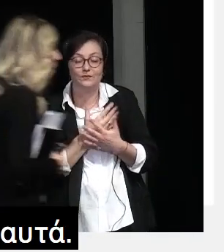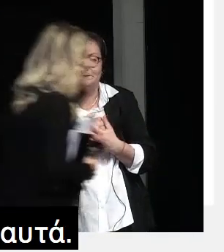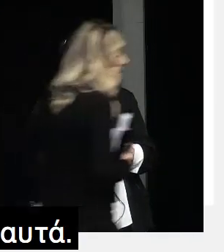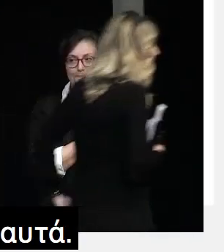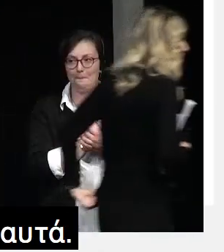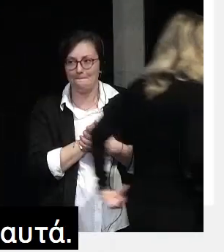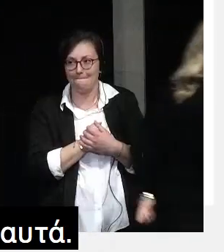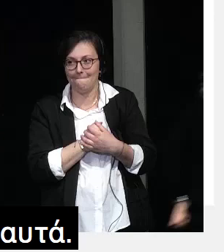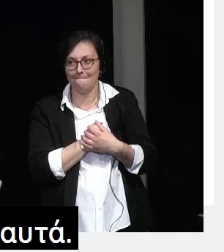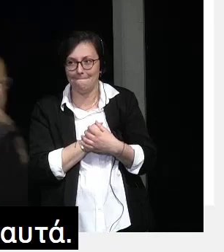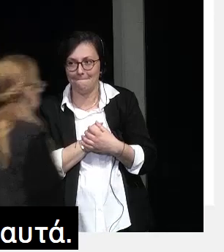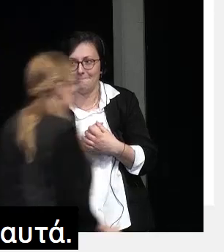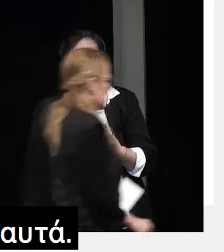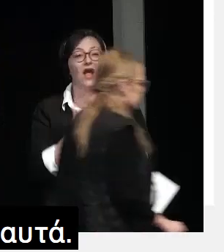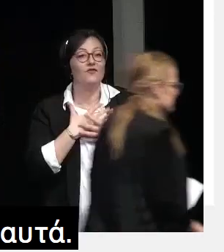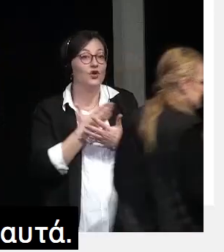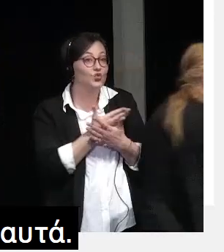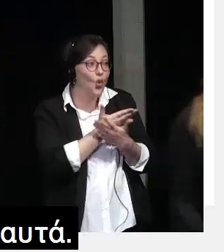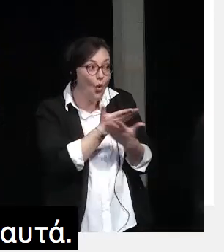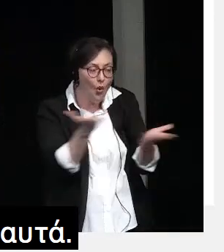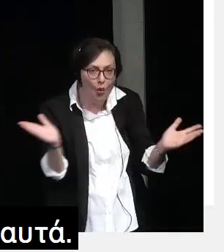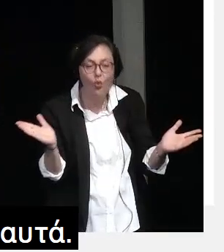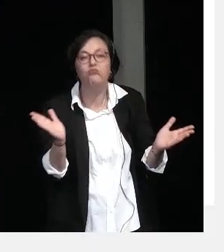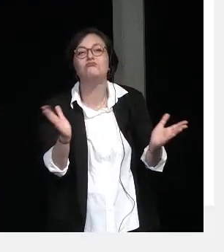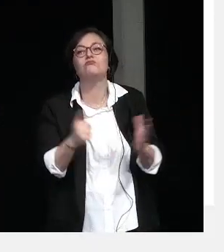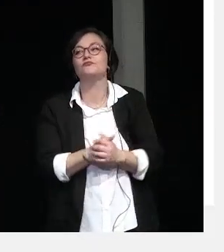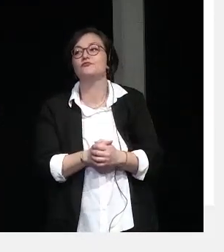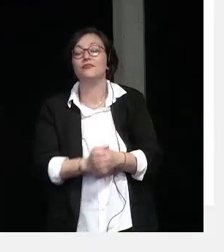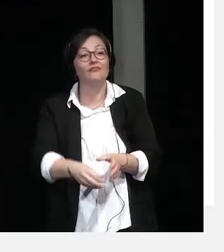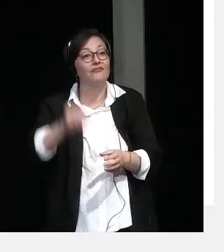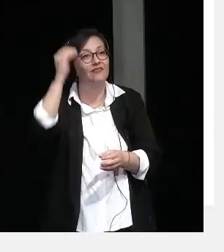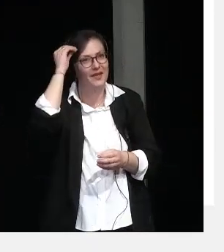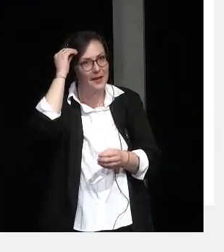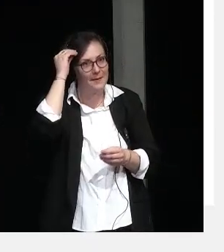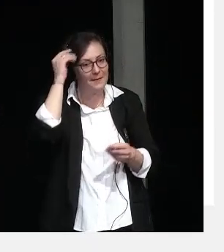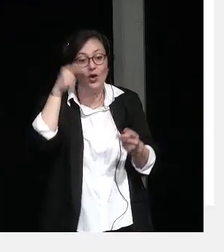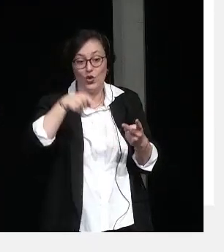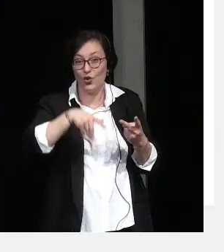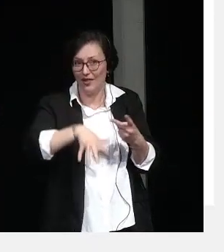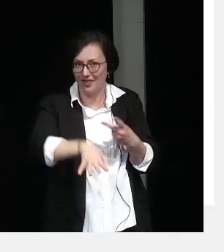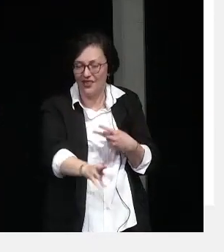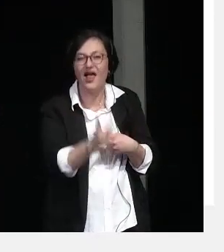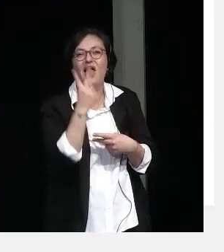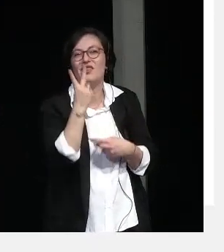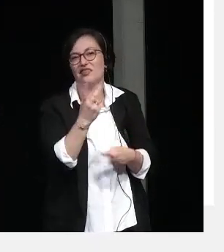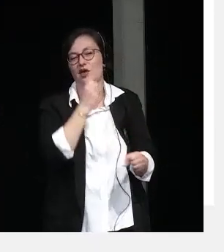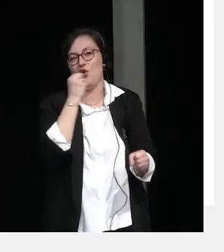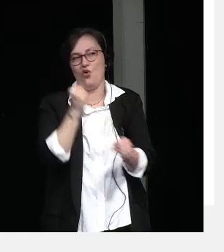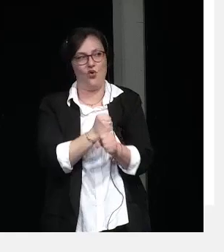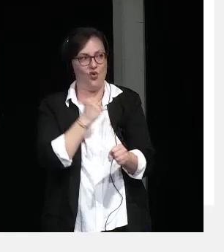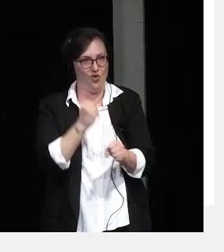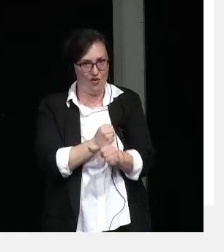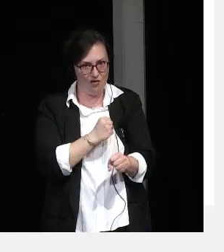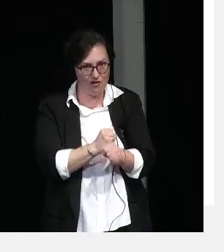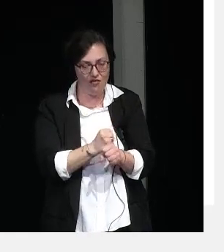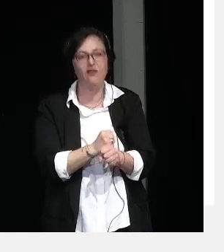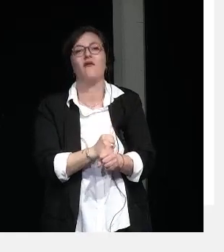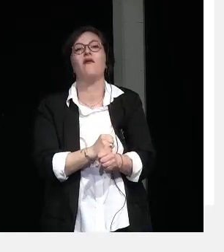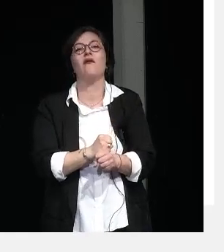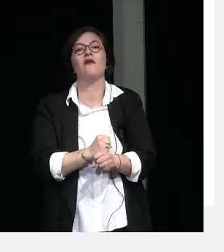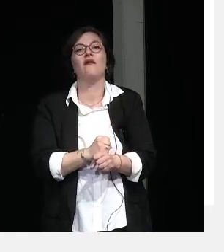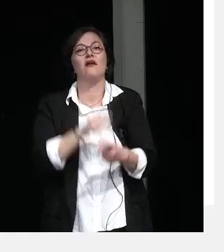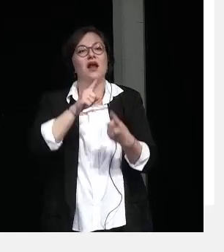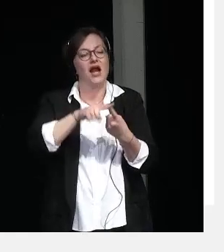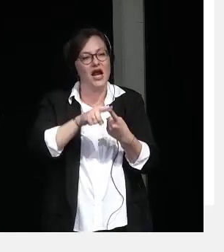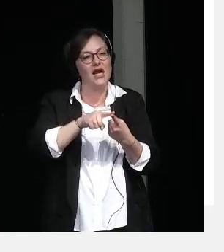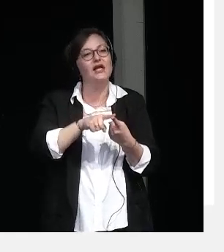Just to remind you, there's two workshops for those who've registered. One is in CR1 room with Giovanna Brambilla on the witness stand,